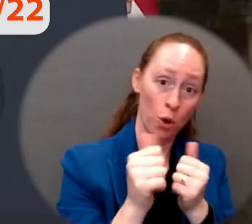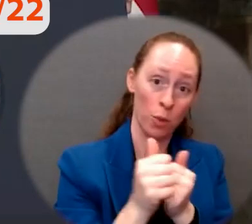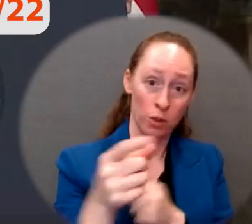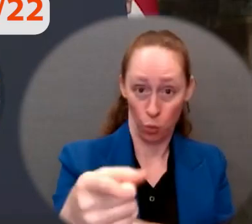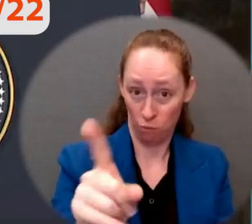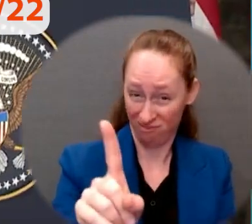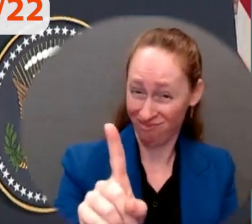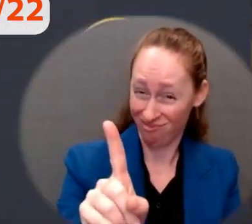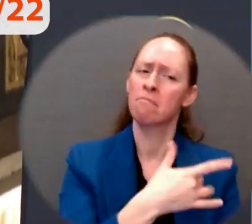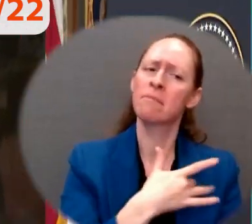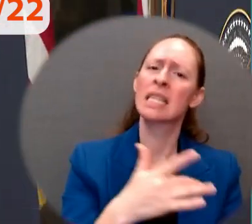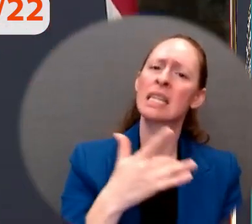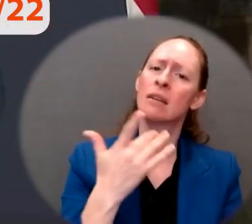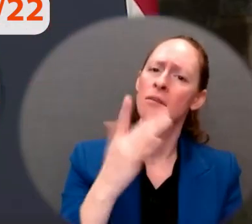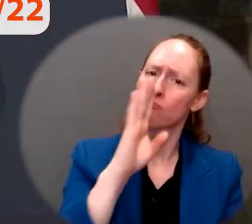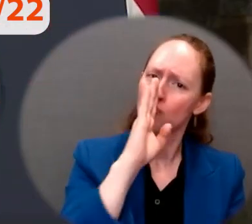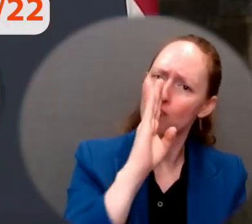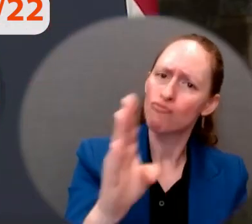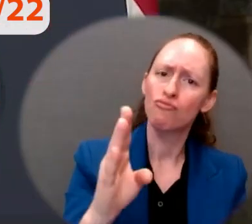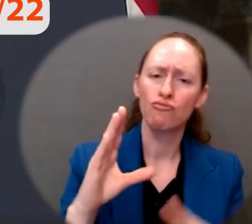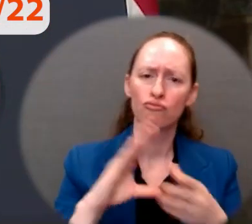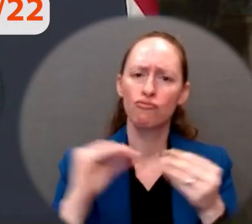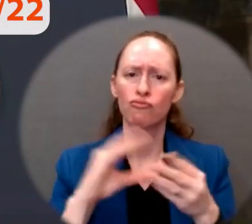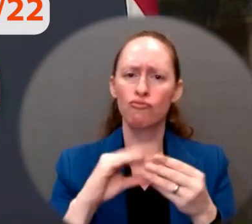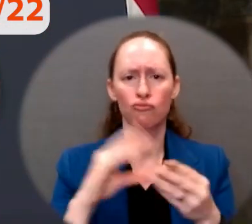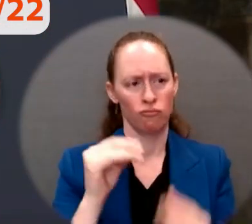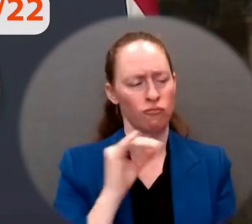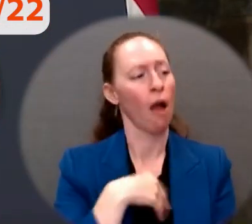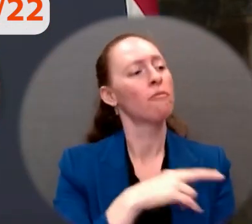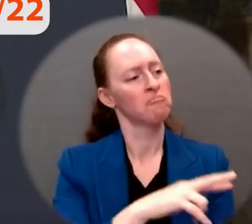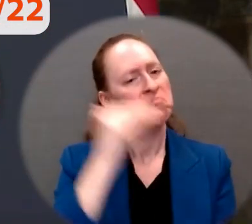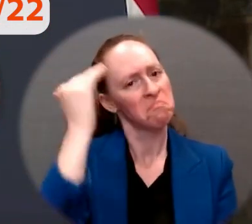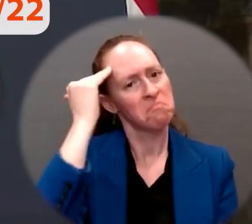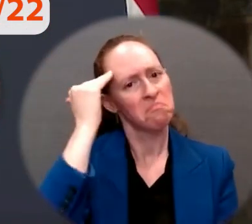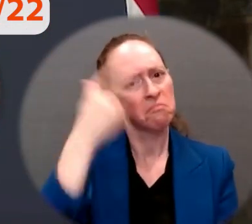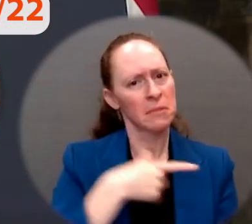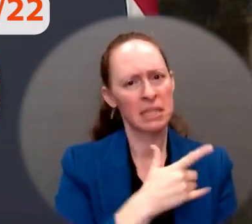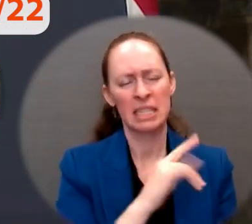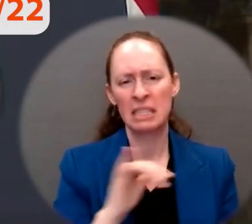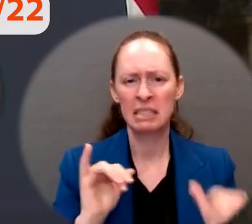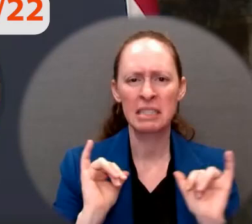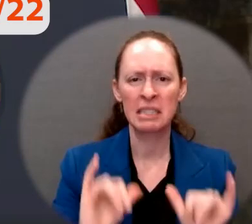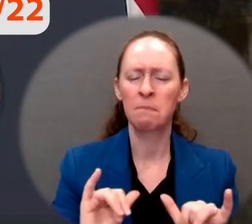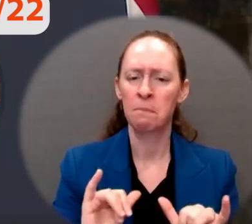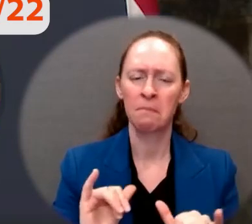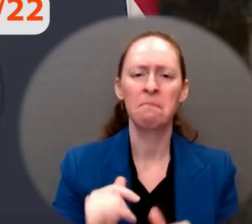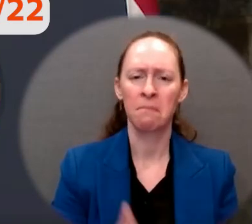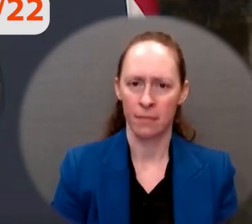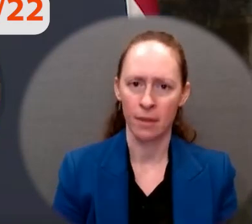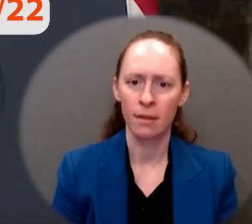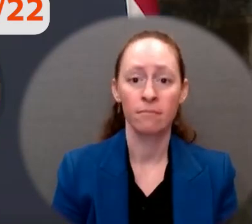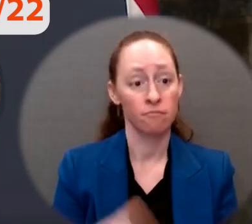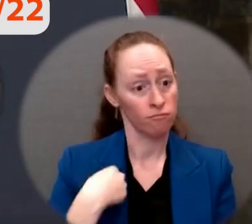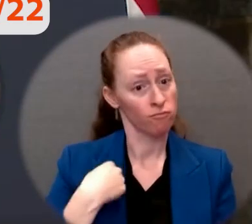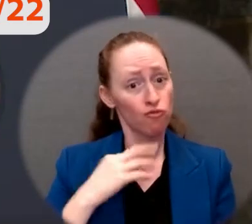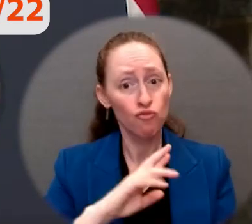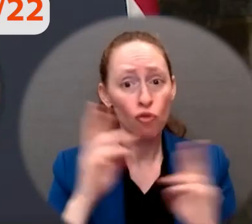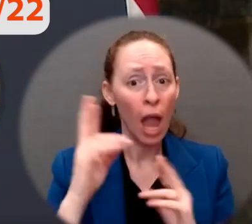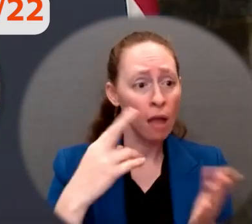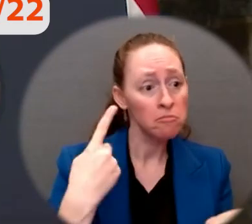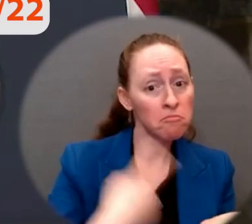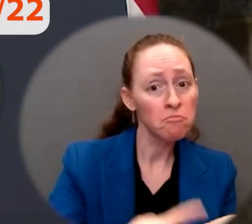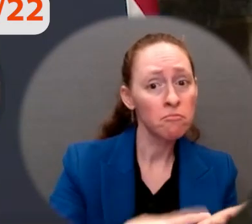I didn't find him more. Do I think he's willing to compromise on various issues? Yes. I think he understands that.